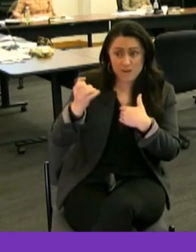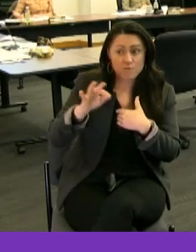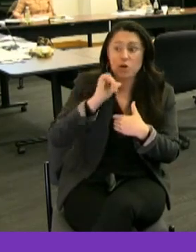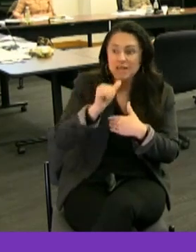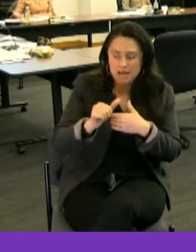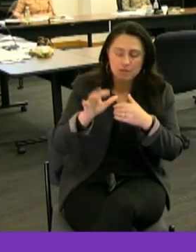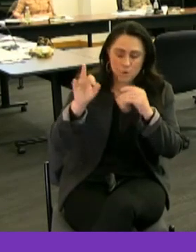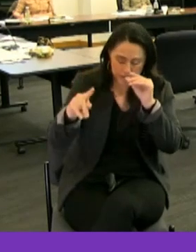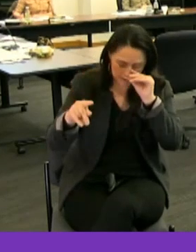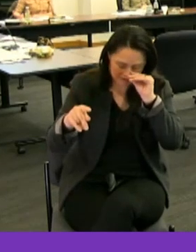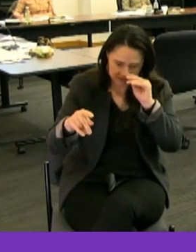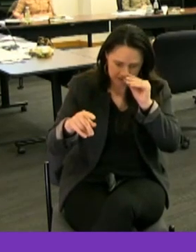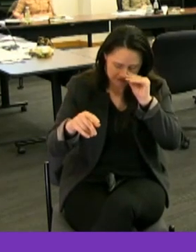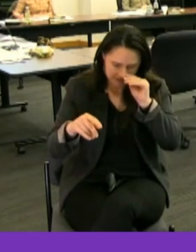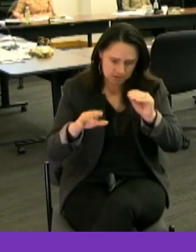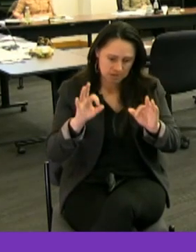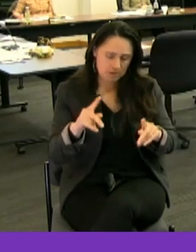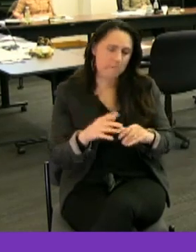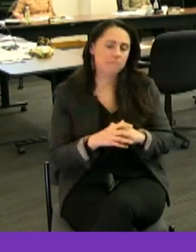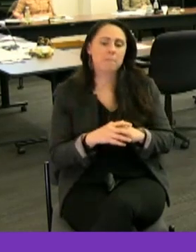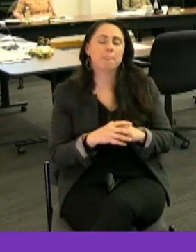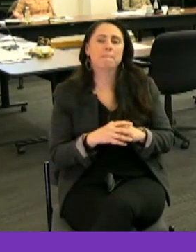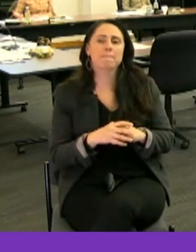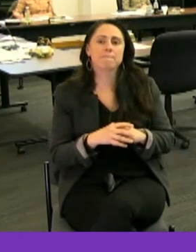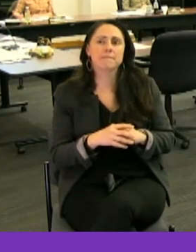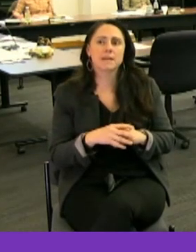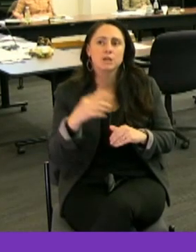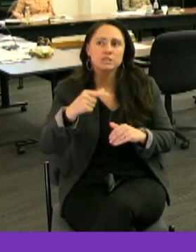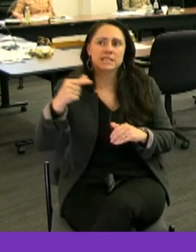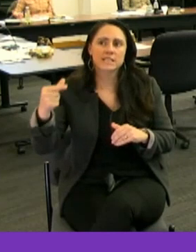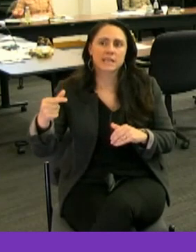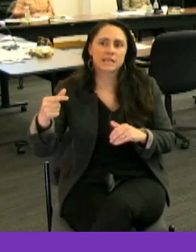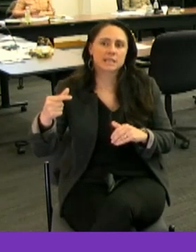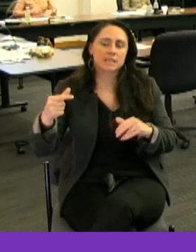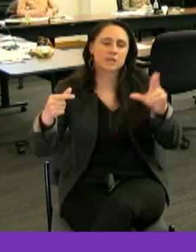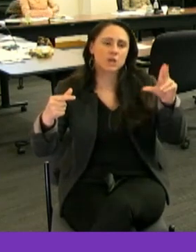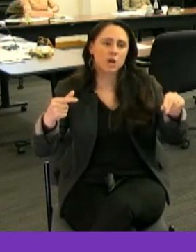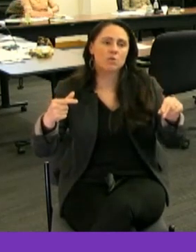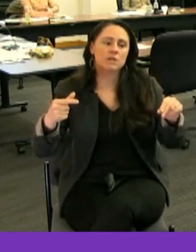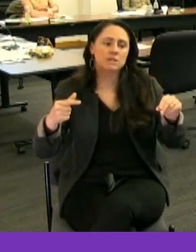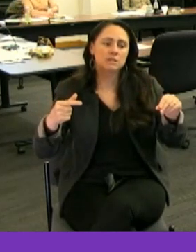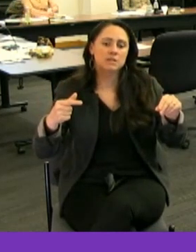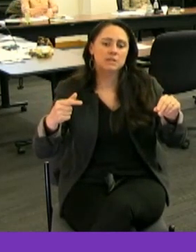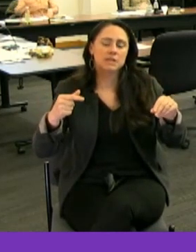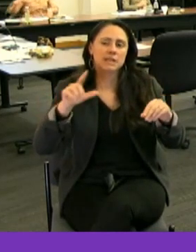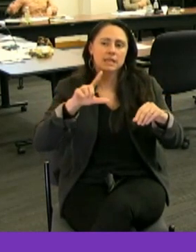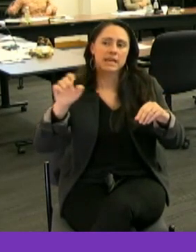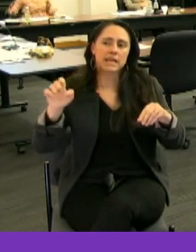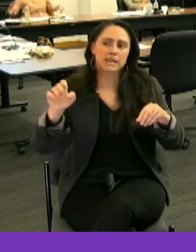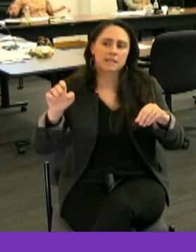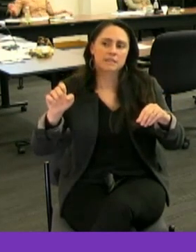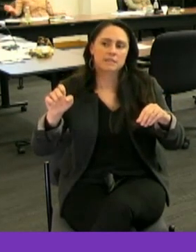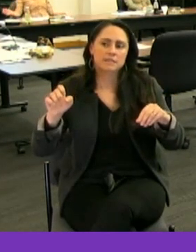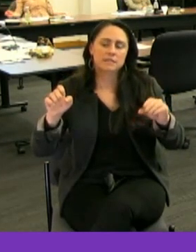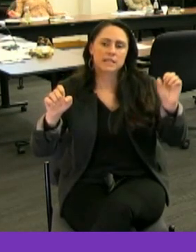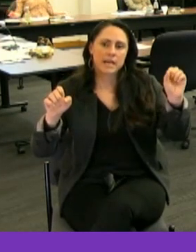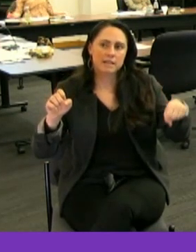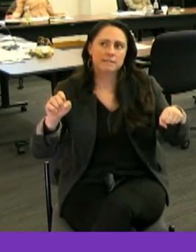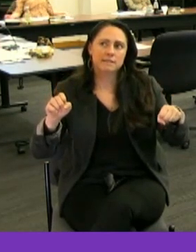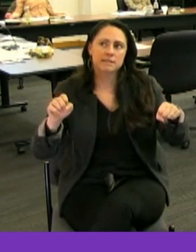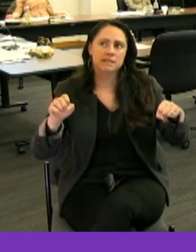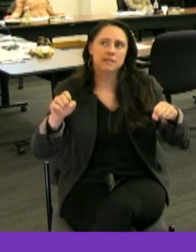not? Okay, thank you. Go ahead, Joel. Garcia Guillen. No. Lee.